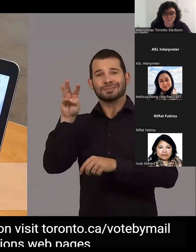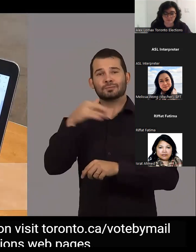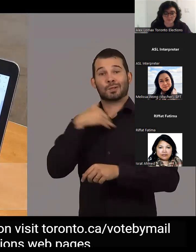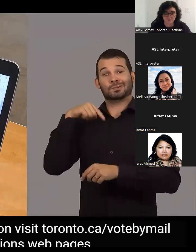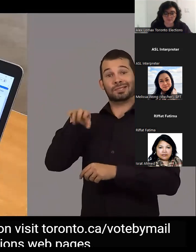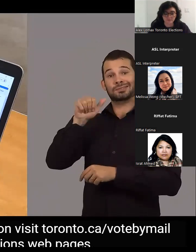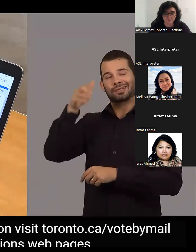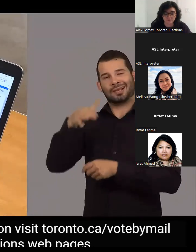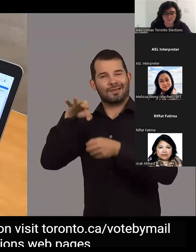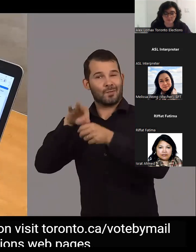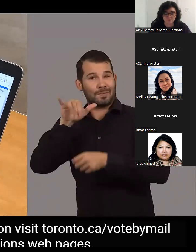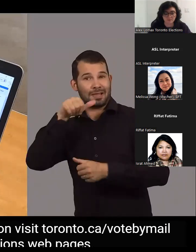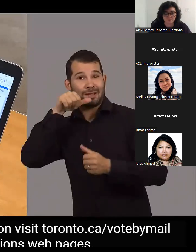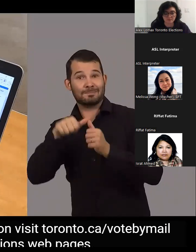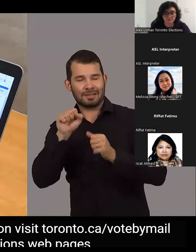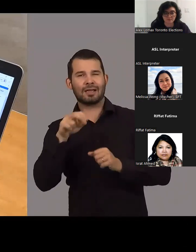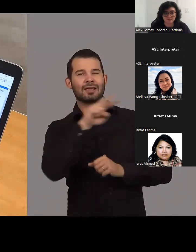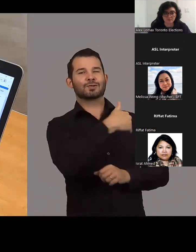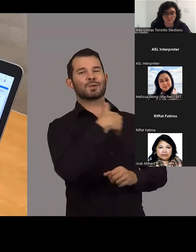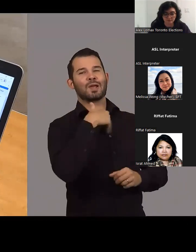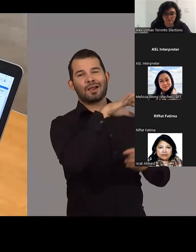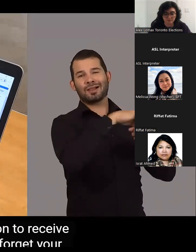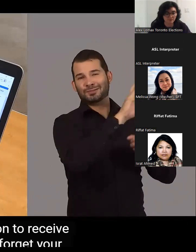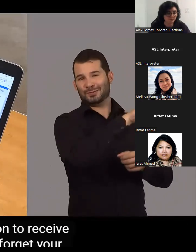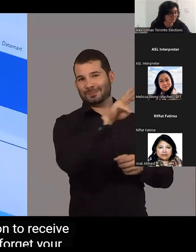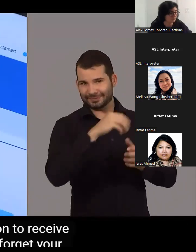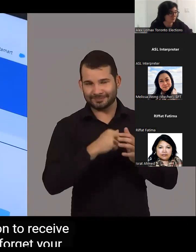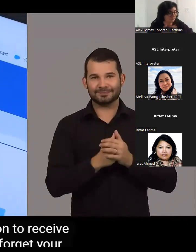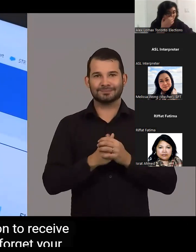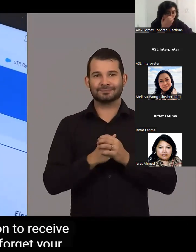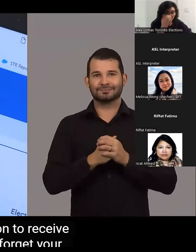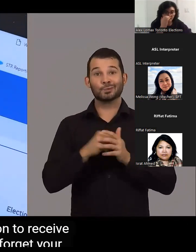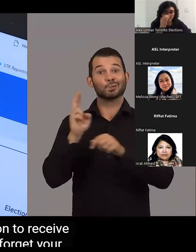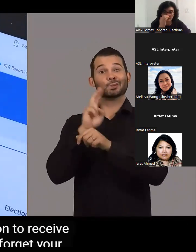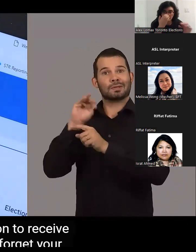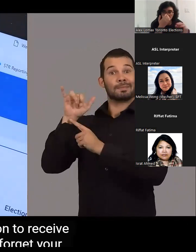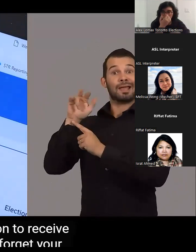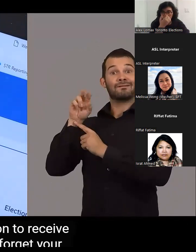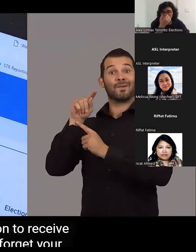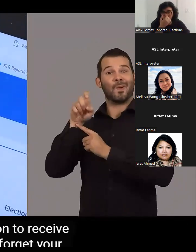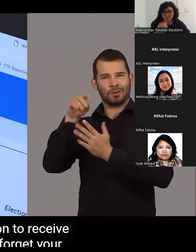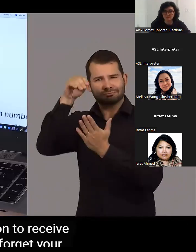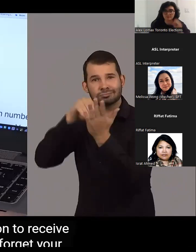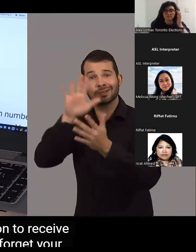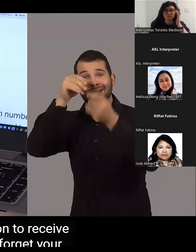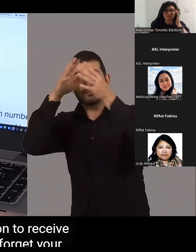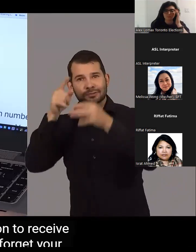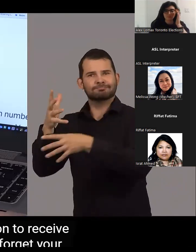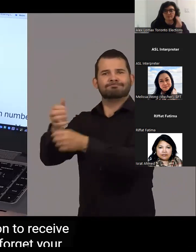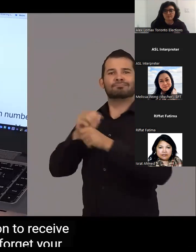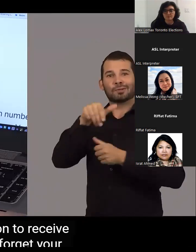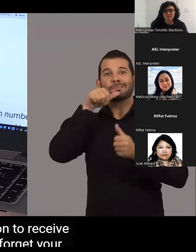toronto.ca/vote-by-mail, which can be found on the Toronto Elections web pages. Use My Vote to fill in your information to receive your mail-in voting